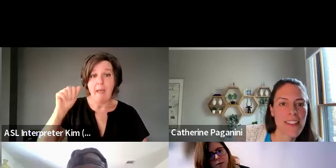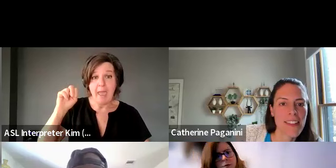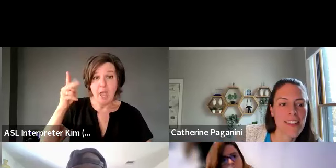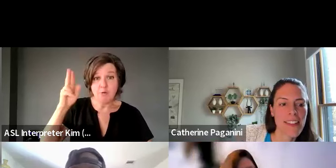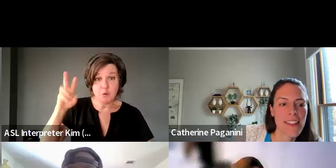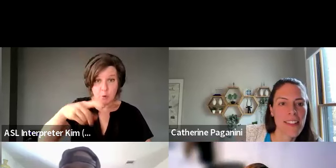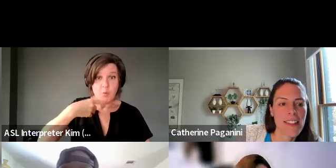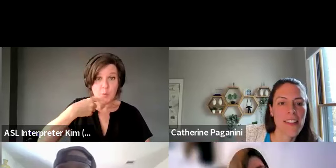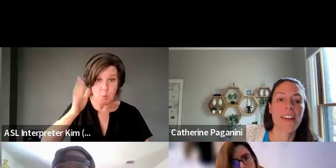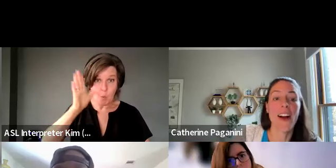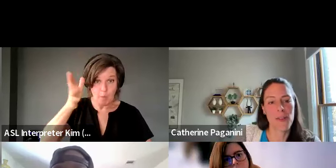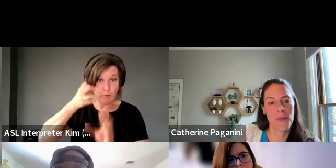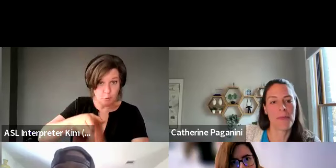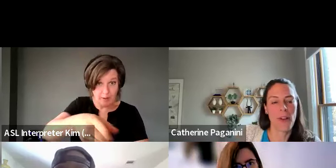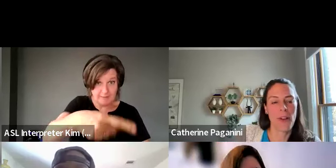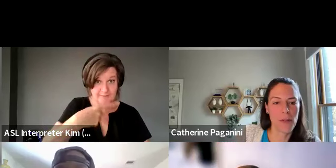Andrew.